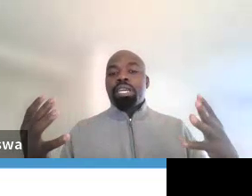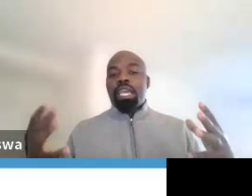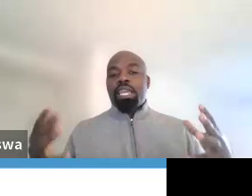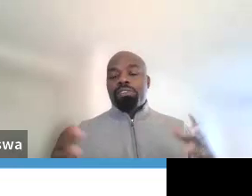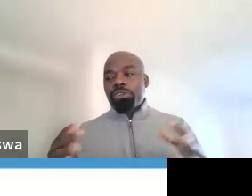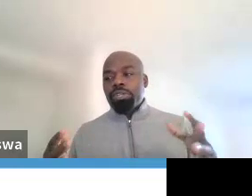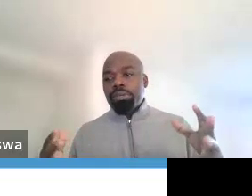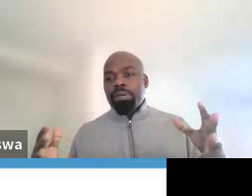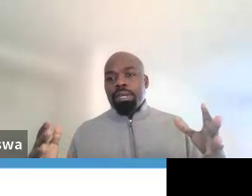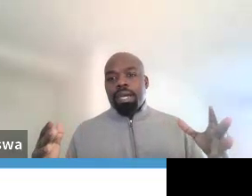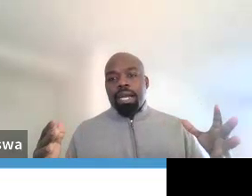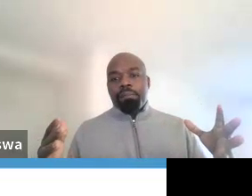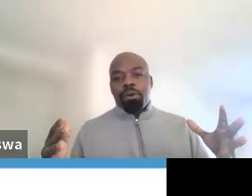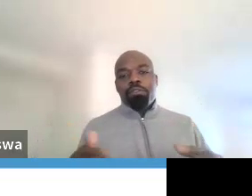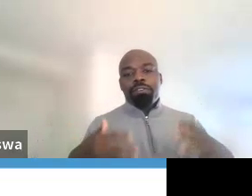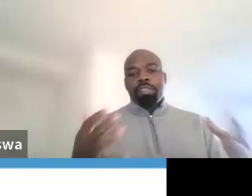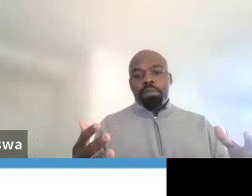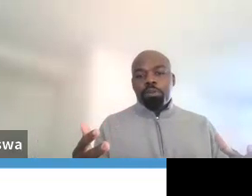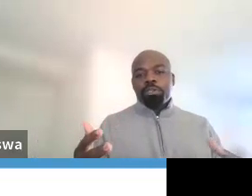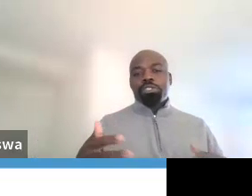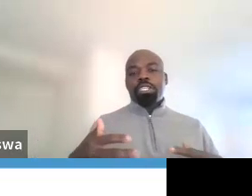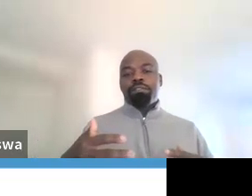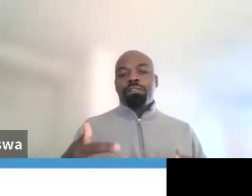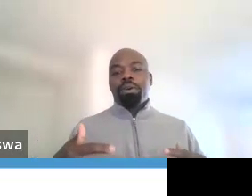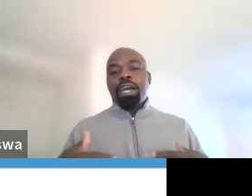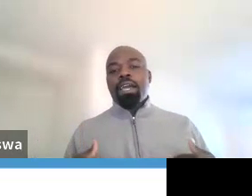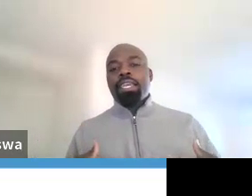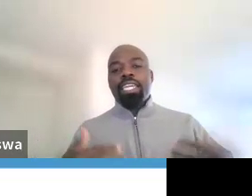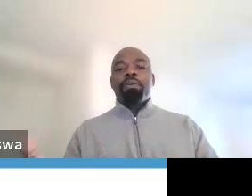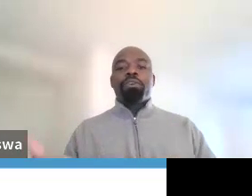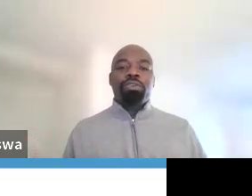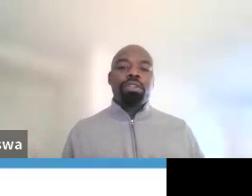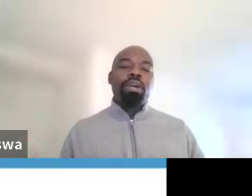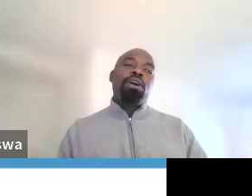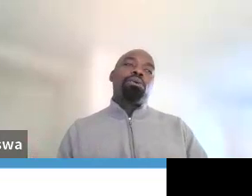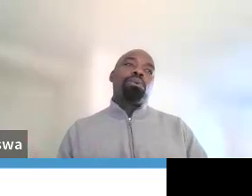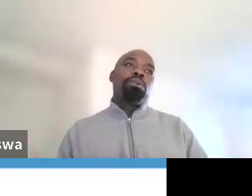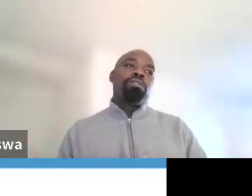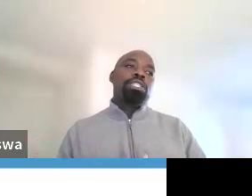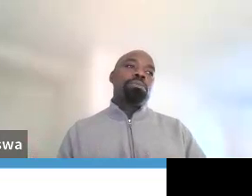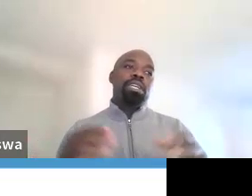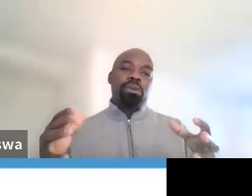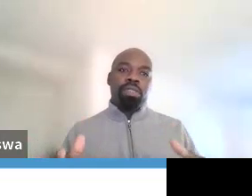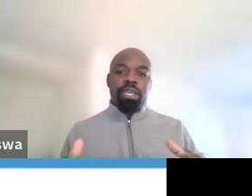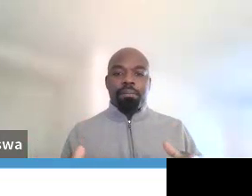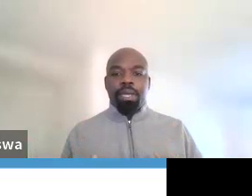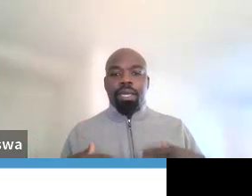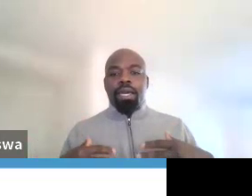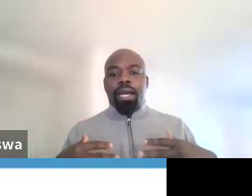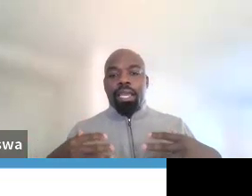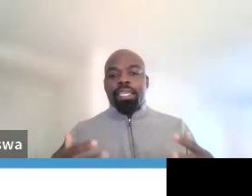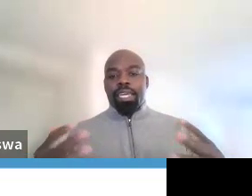Also, it is good to offer them the opportunity for an in-person or virtual meeting with